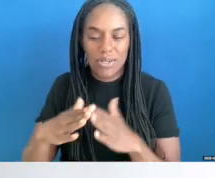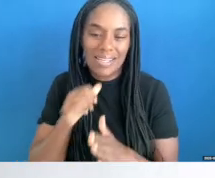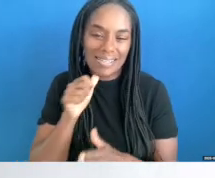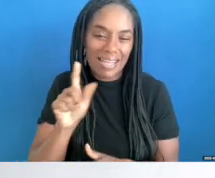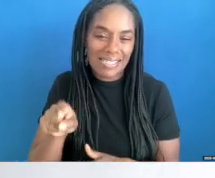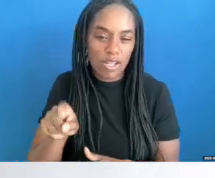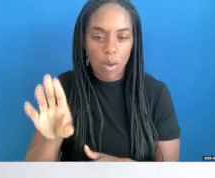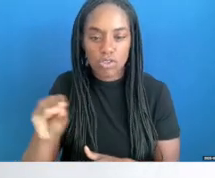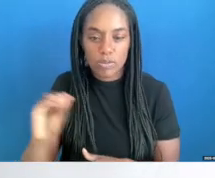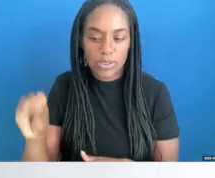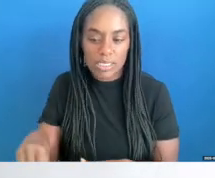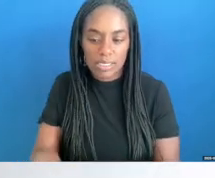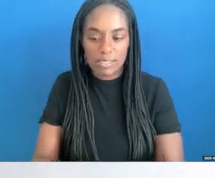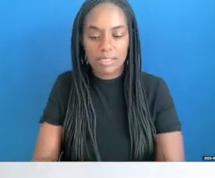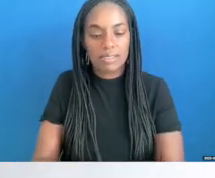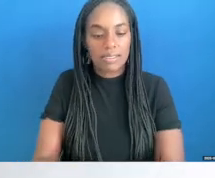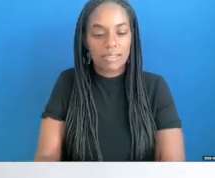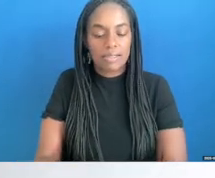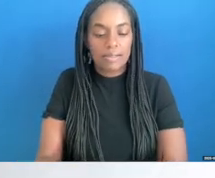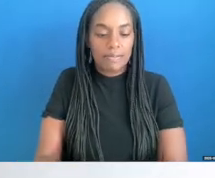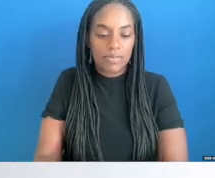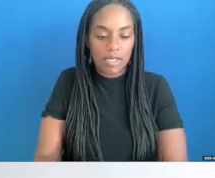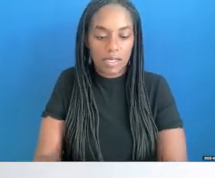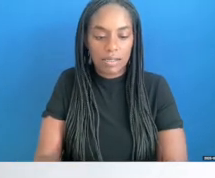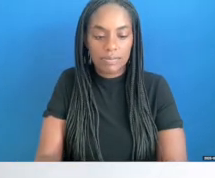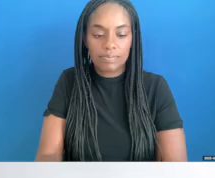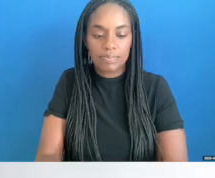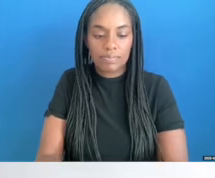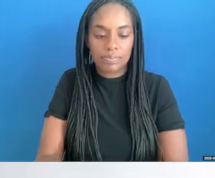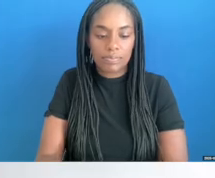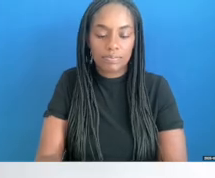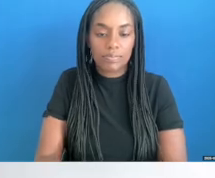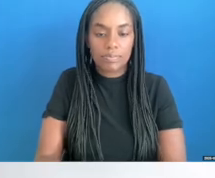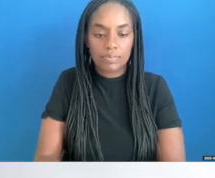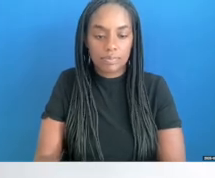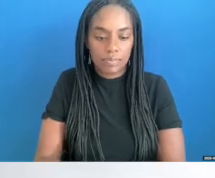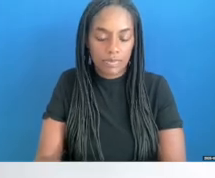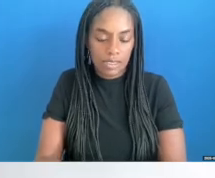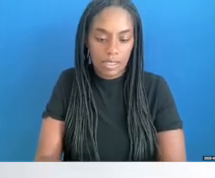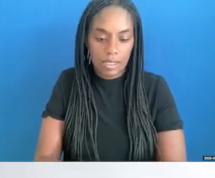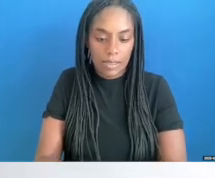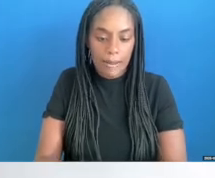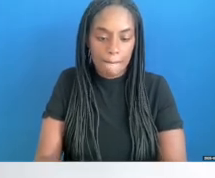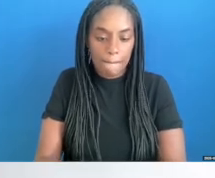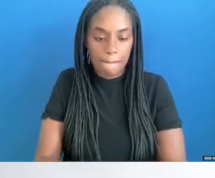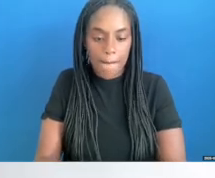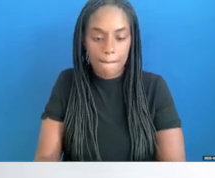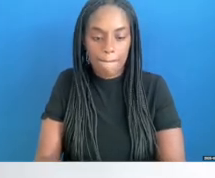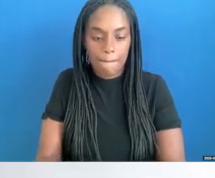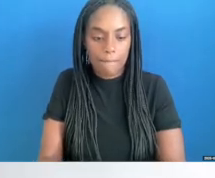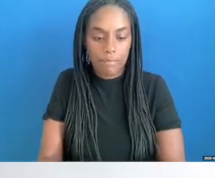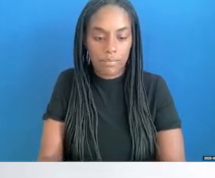in those communities. And lastly, we want to extend the grant term